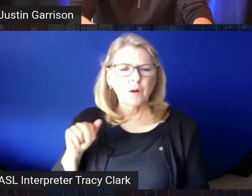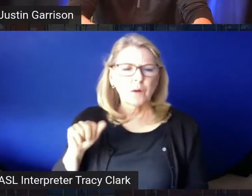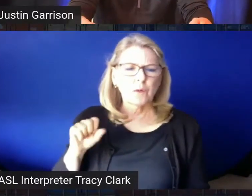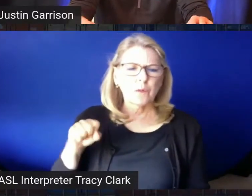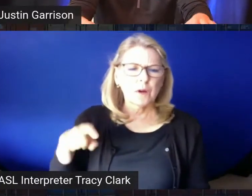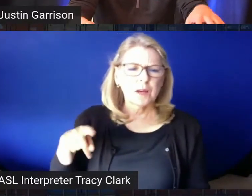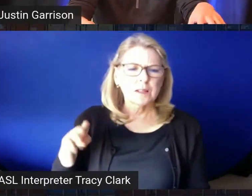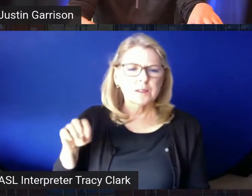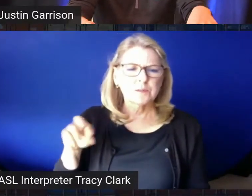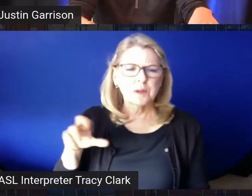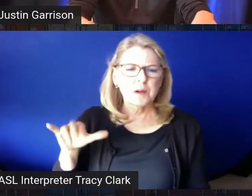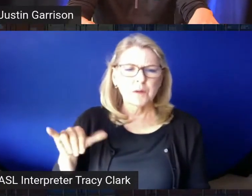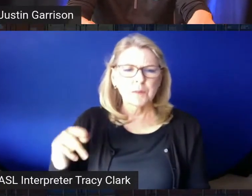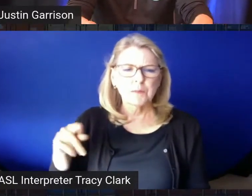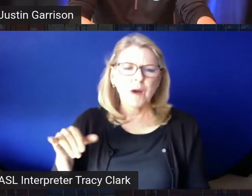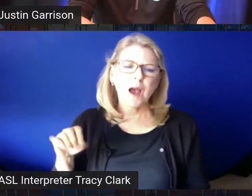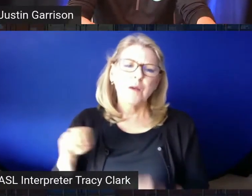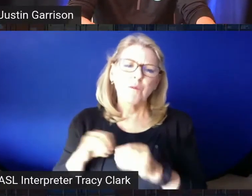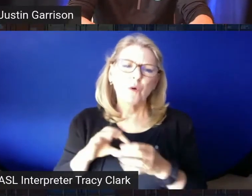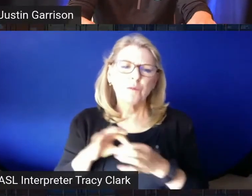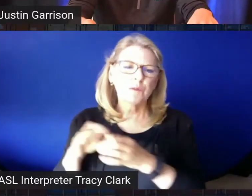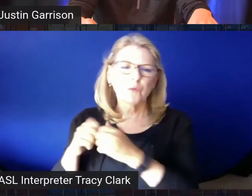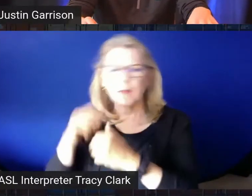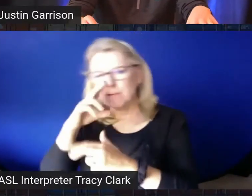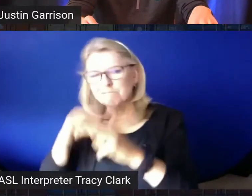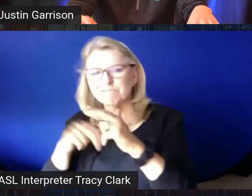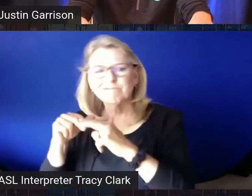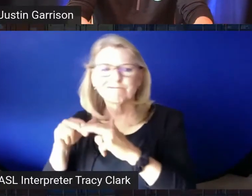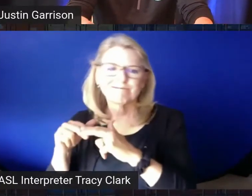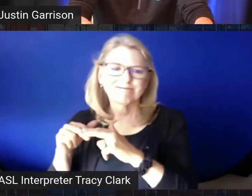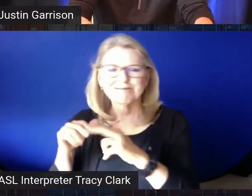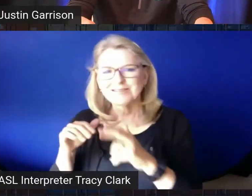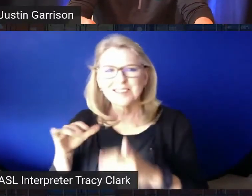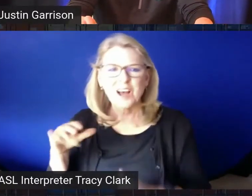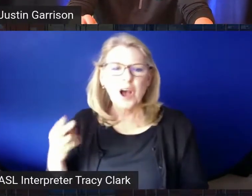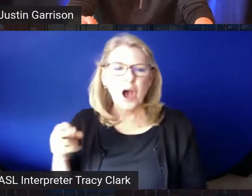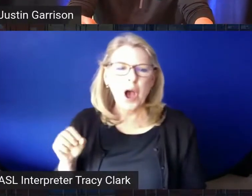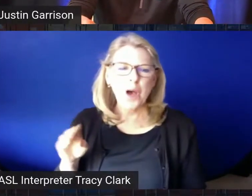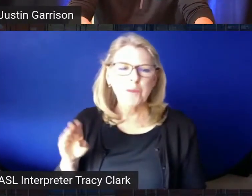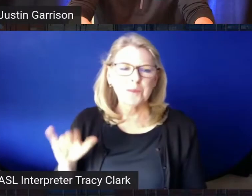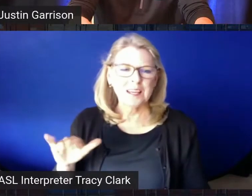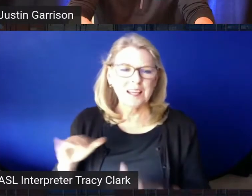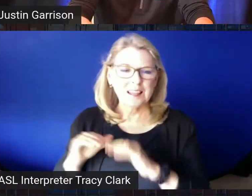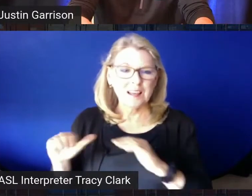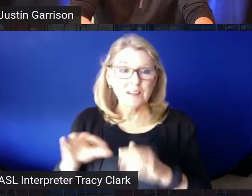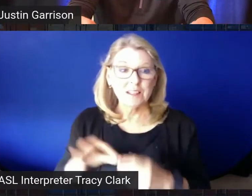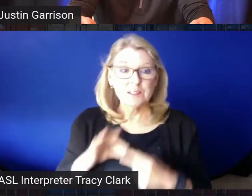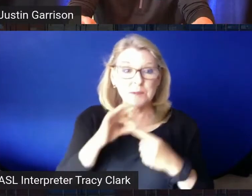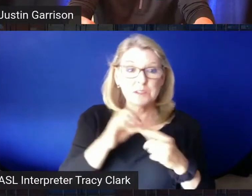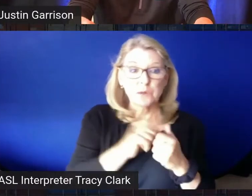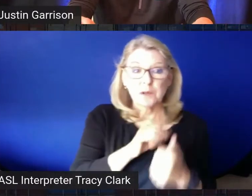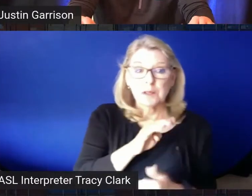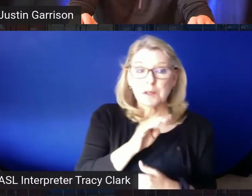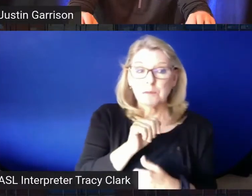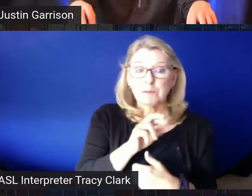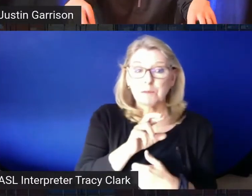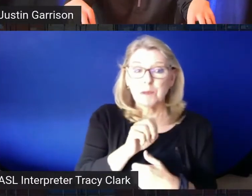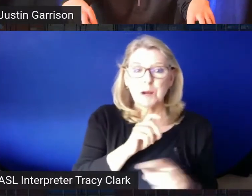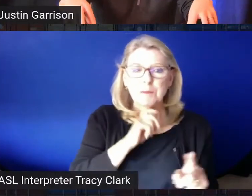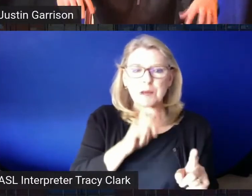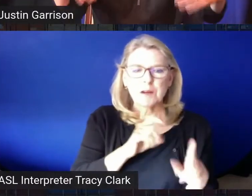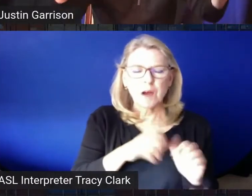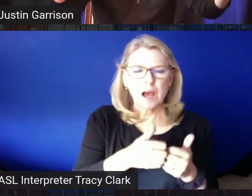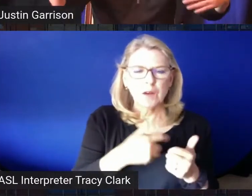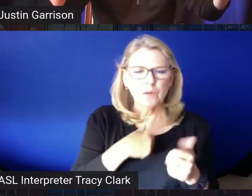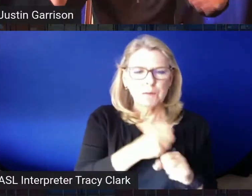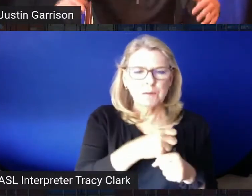we are working on enabling, especially with bare metal, how we can get that available to people in the future so that they can try it out with